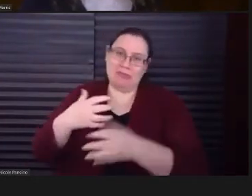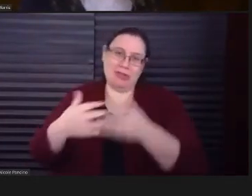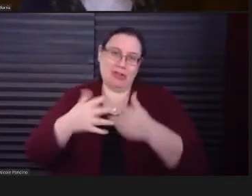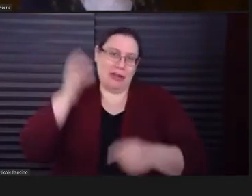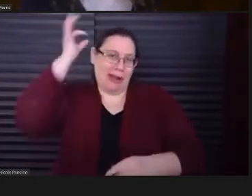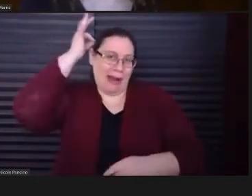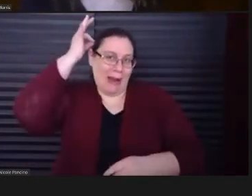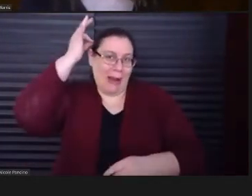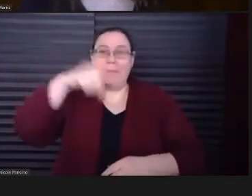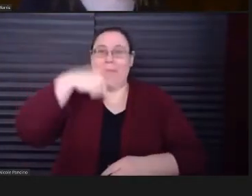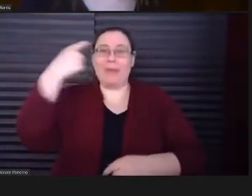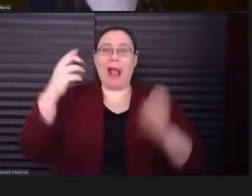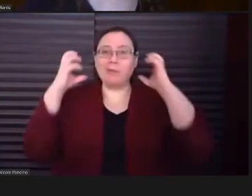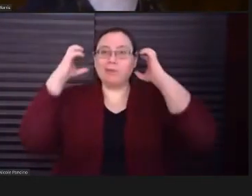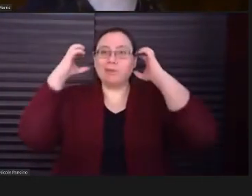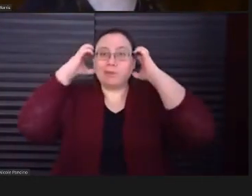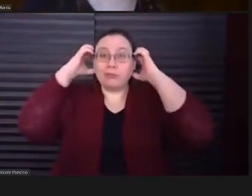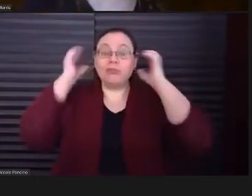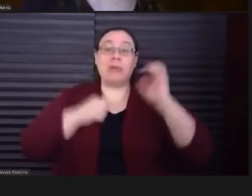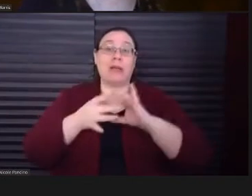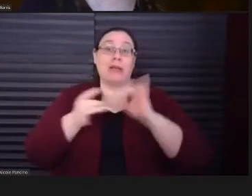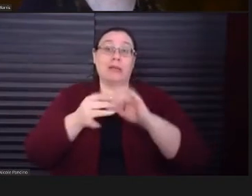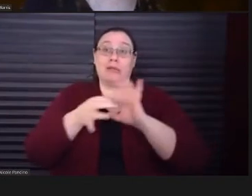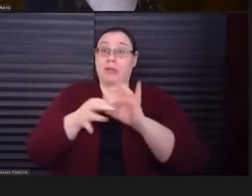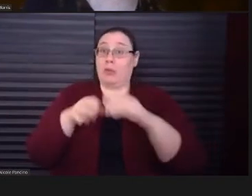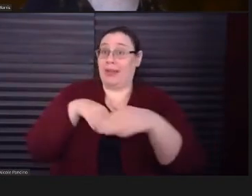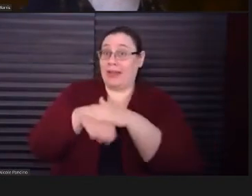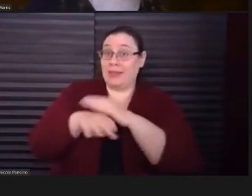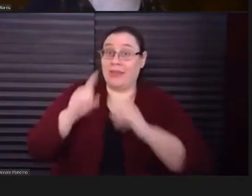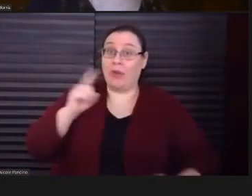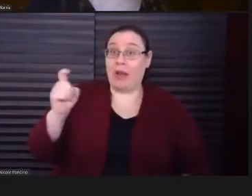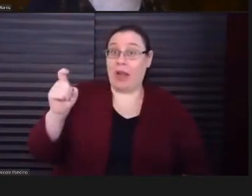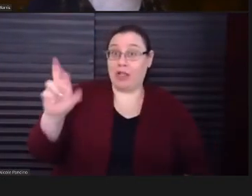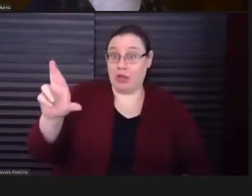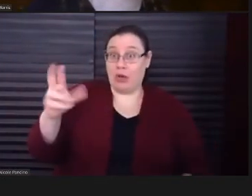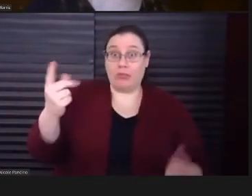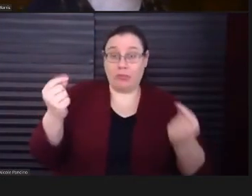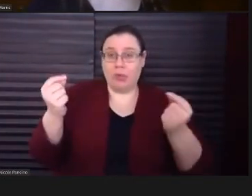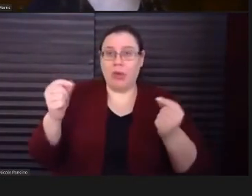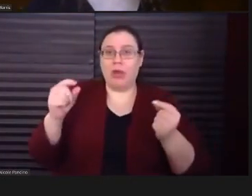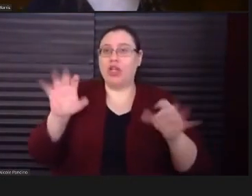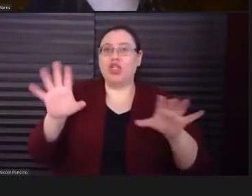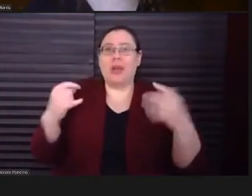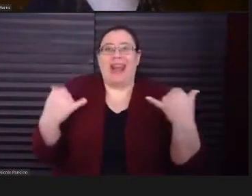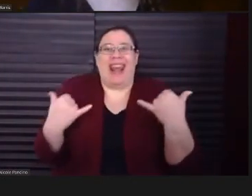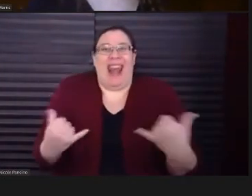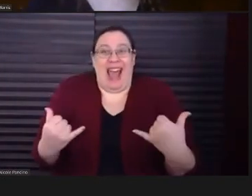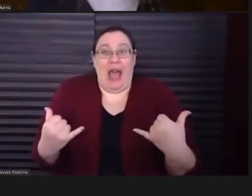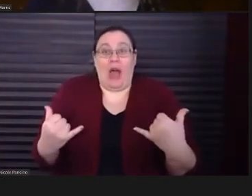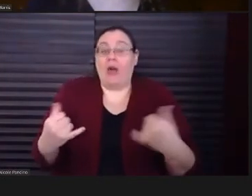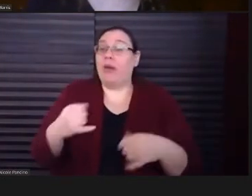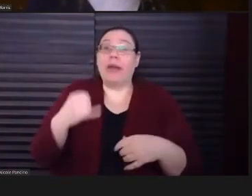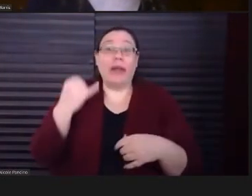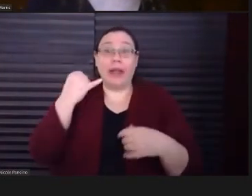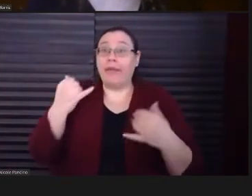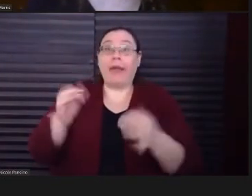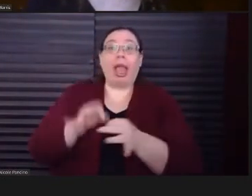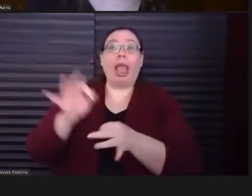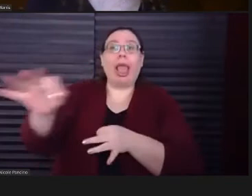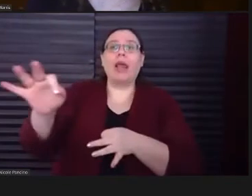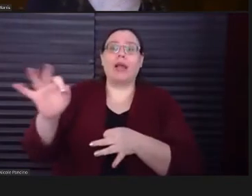headphones. My statement on accessibility in XR is we need to do it now, because if we don't do it now, we'll miss the opportunity.